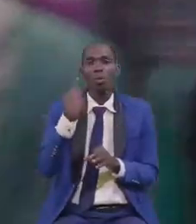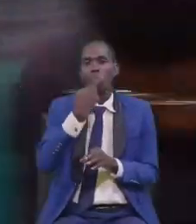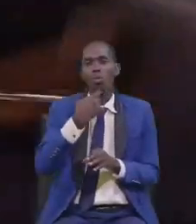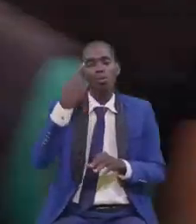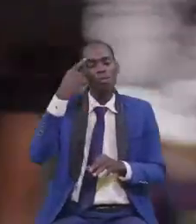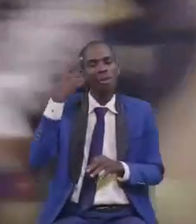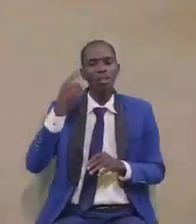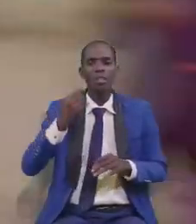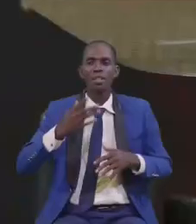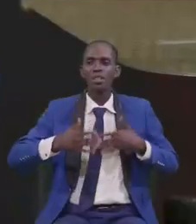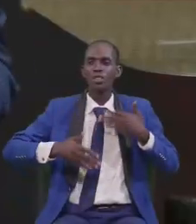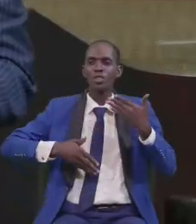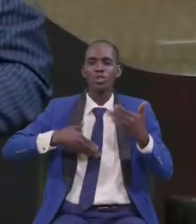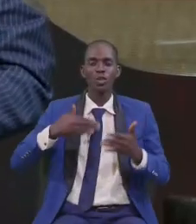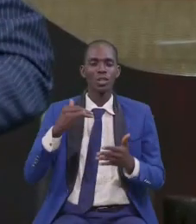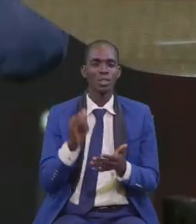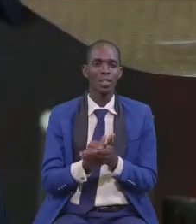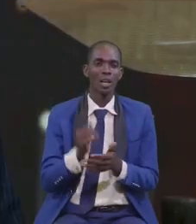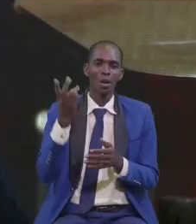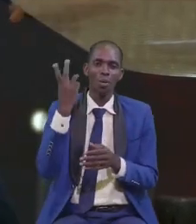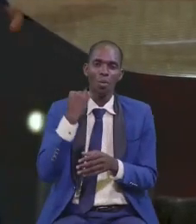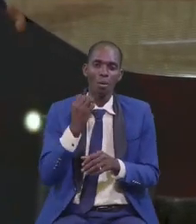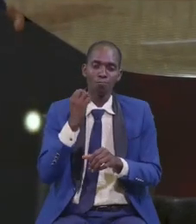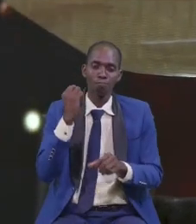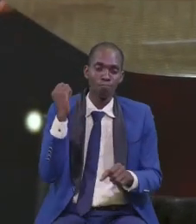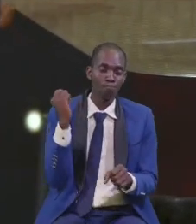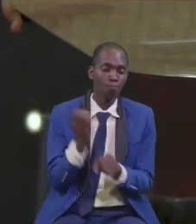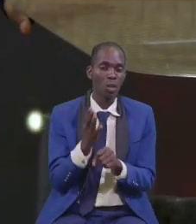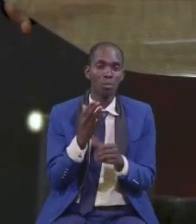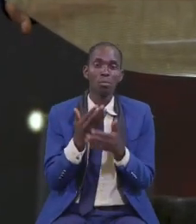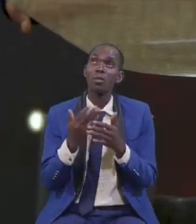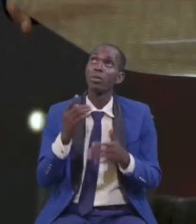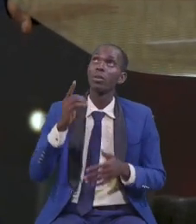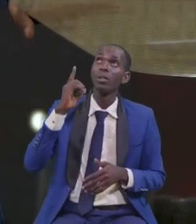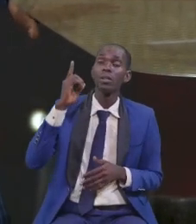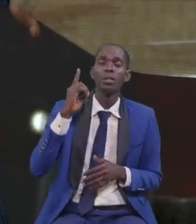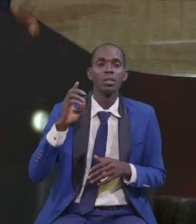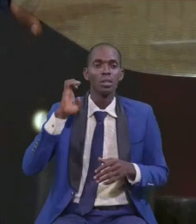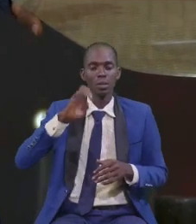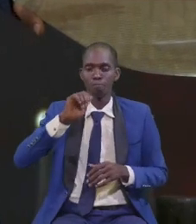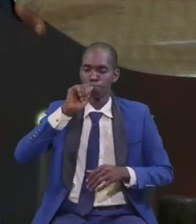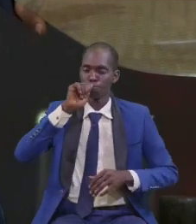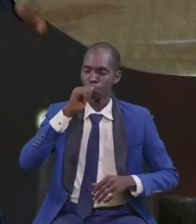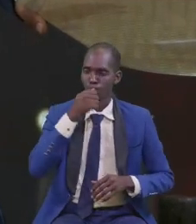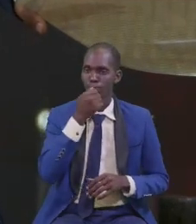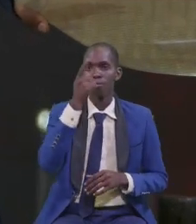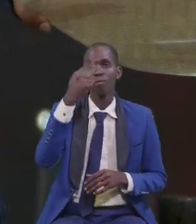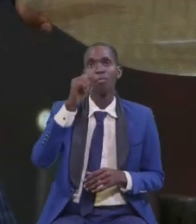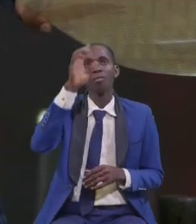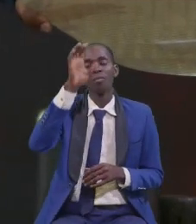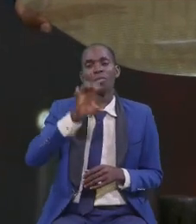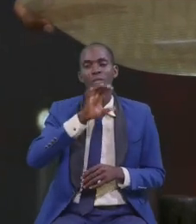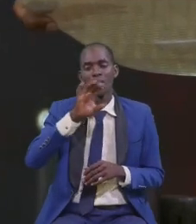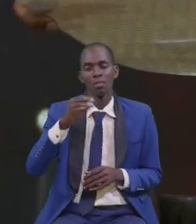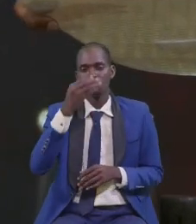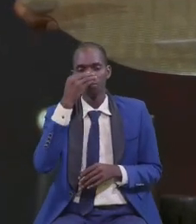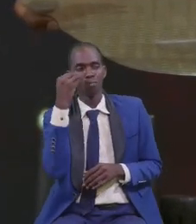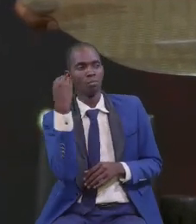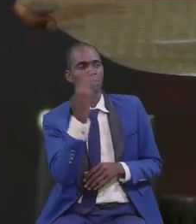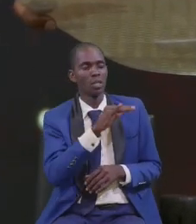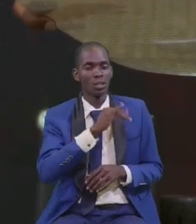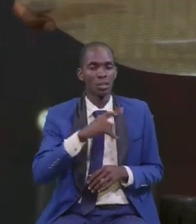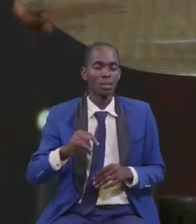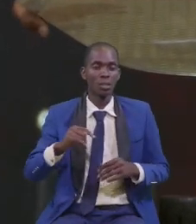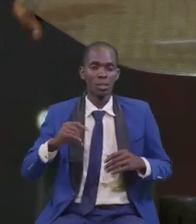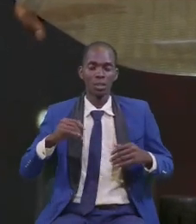the joy that was set before him, endured the cross, despising the shame, and is